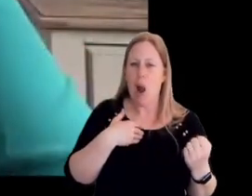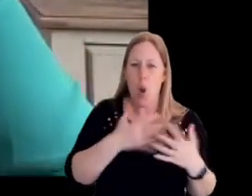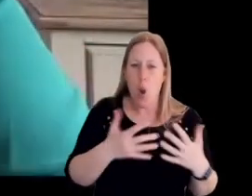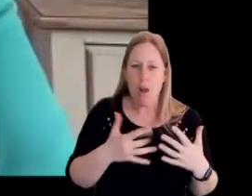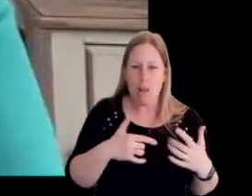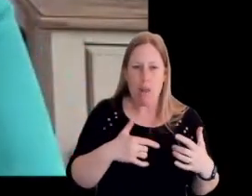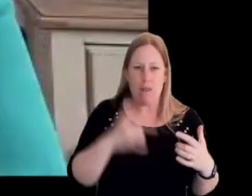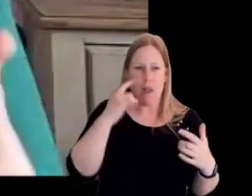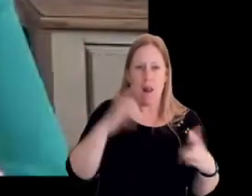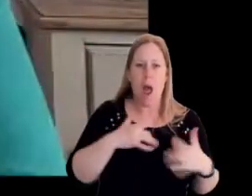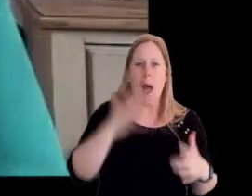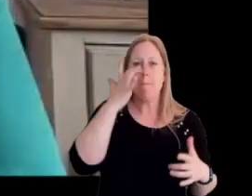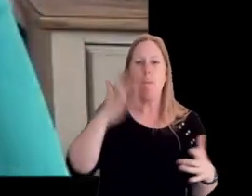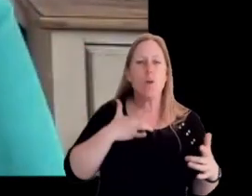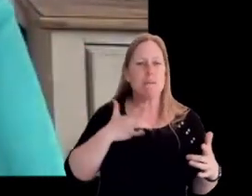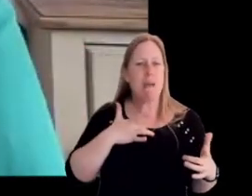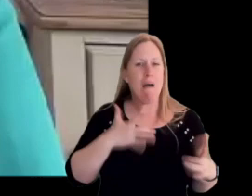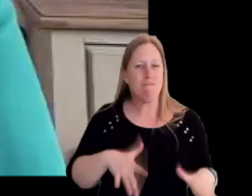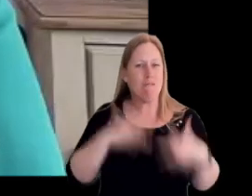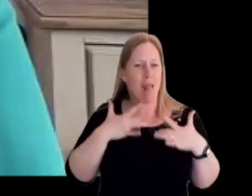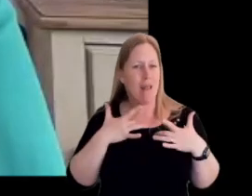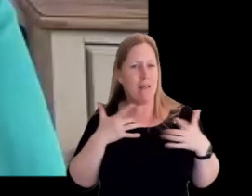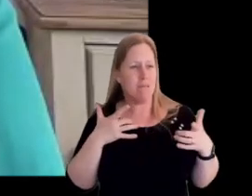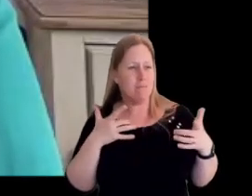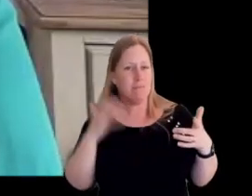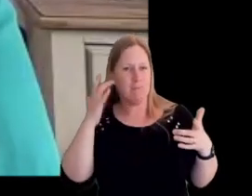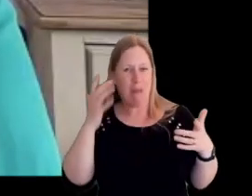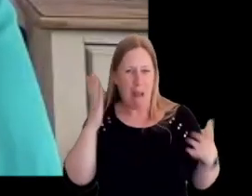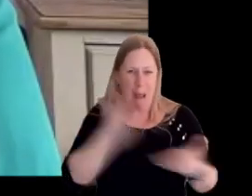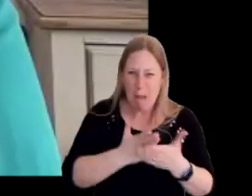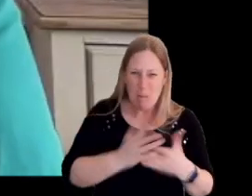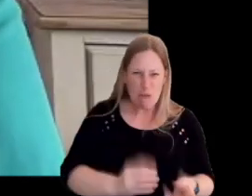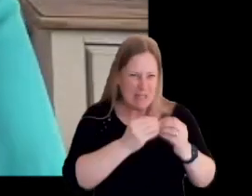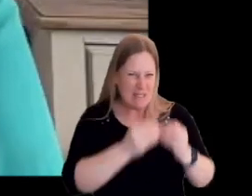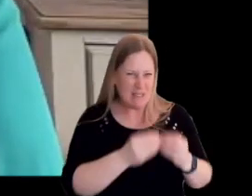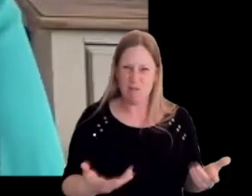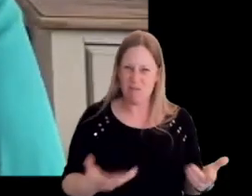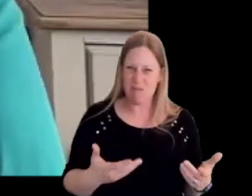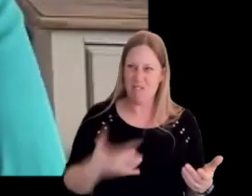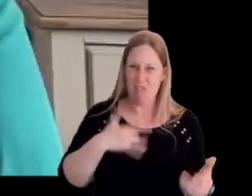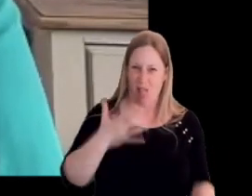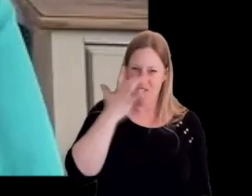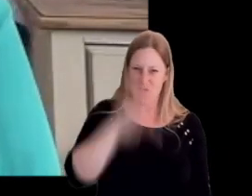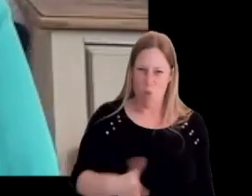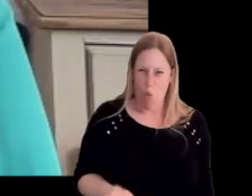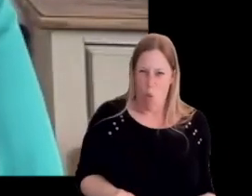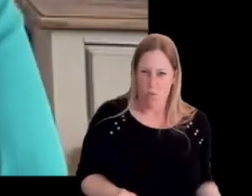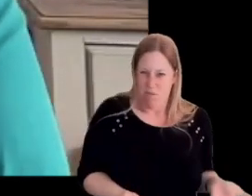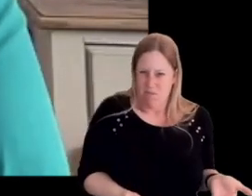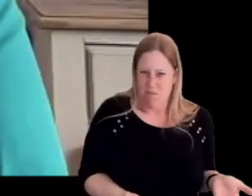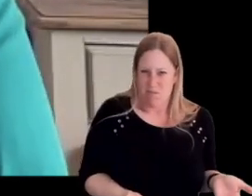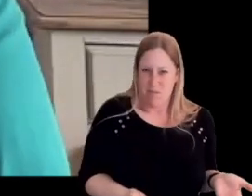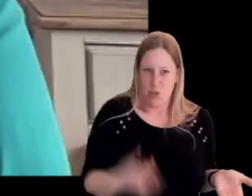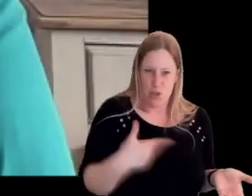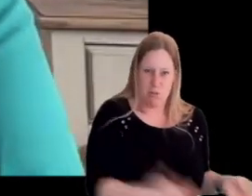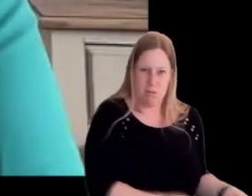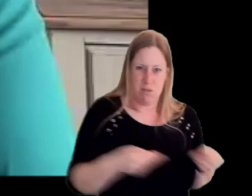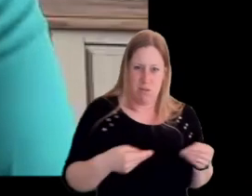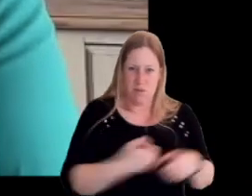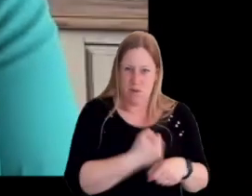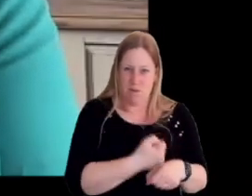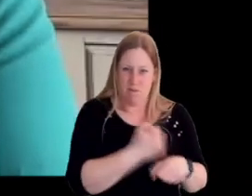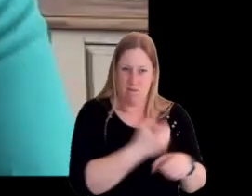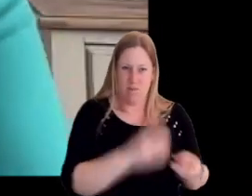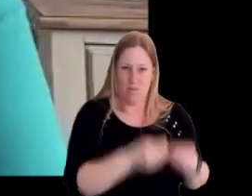of imposter place where I'm like, am I creative? Like, you know, kind of feel like a fraud, in the sense like,